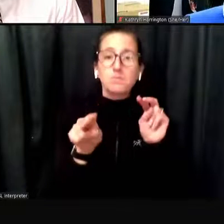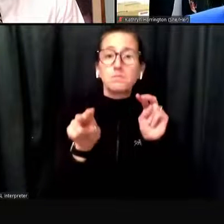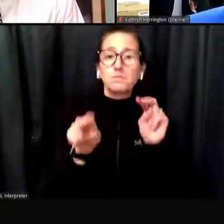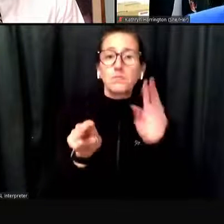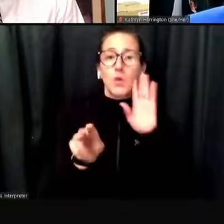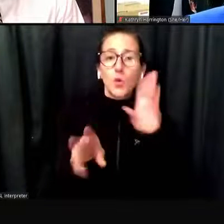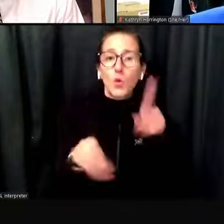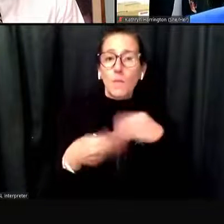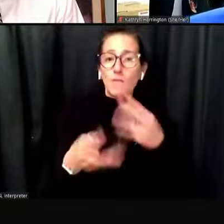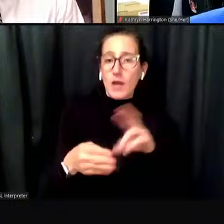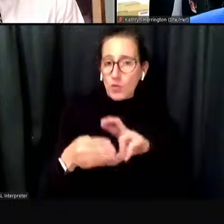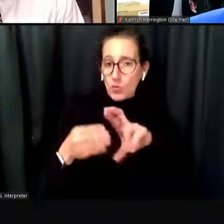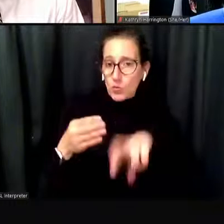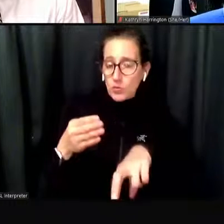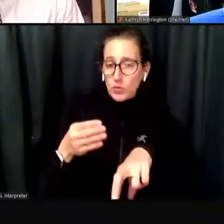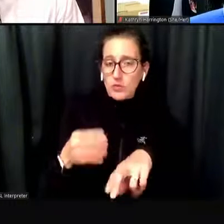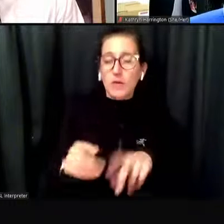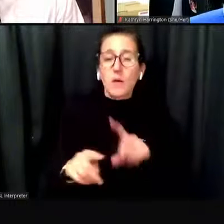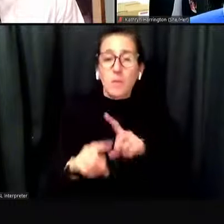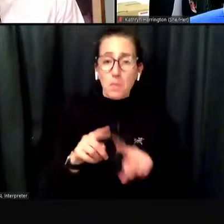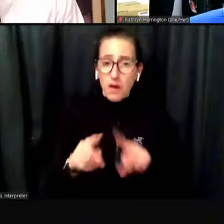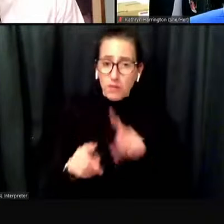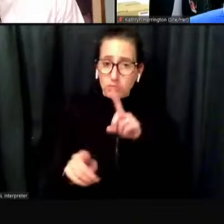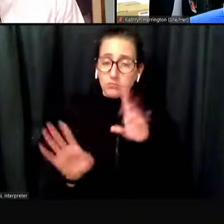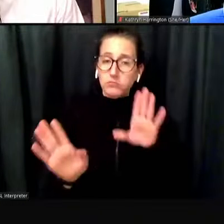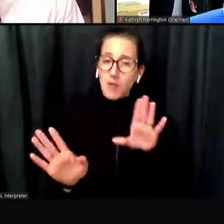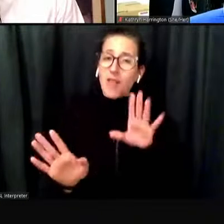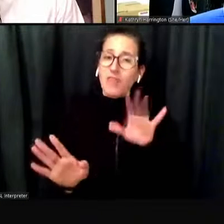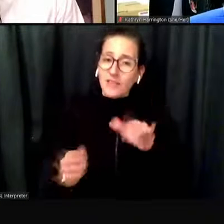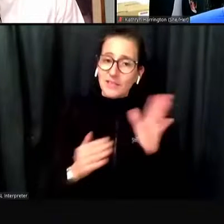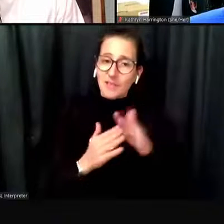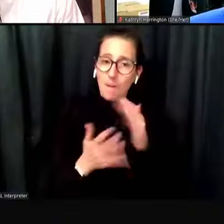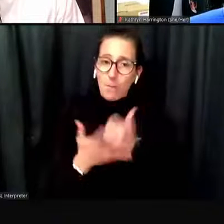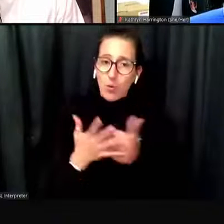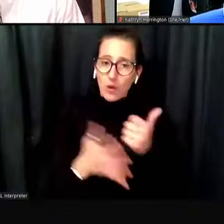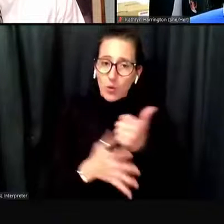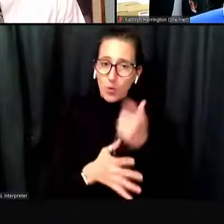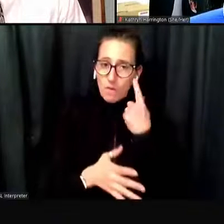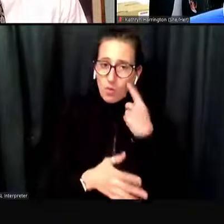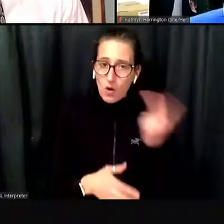But rest assured, this is a top priority for us as well.